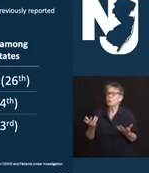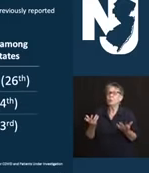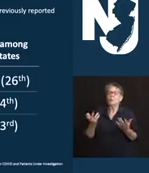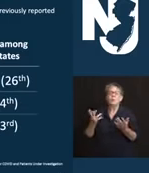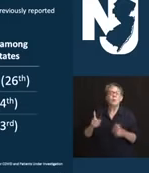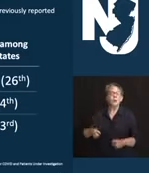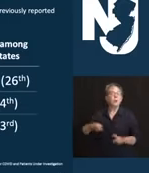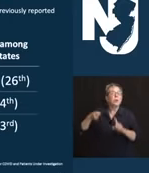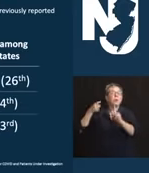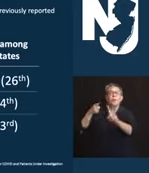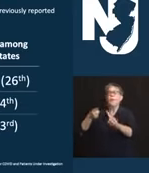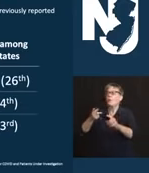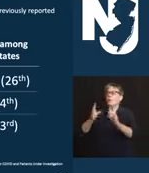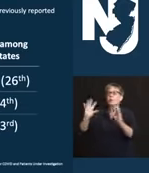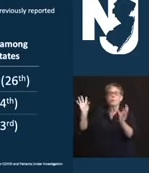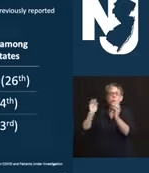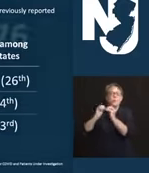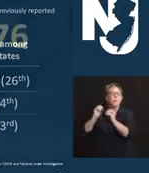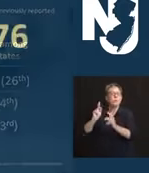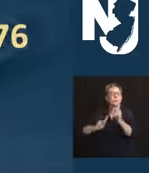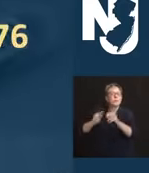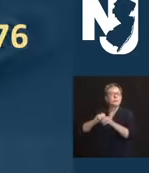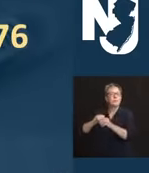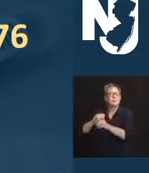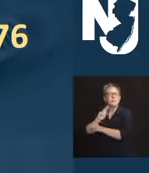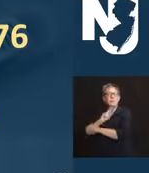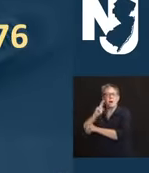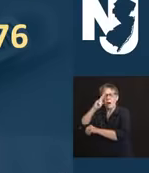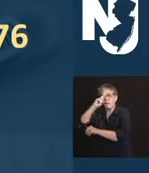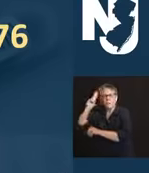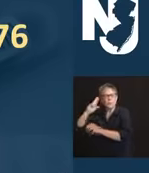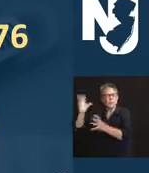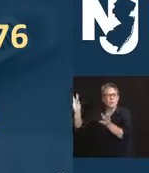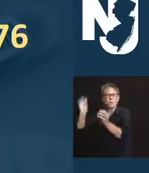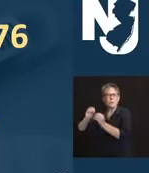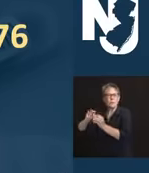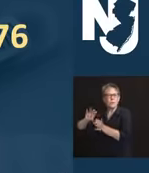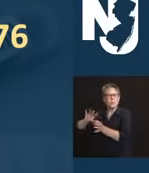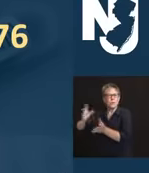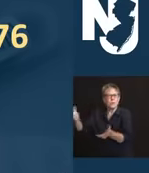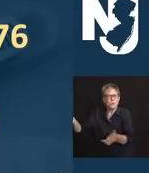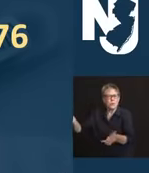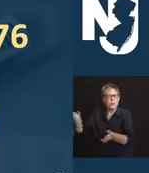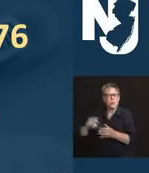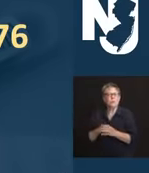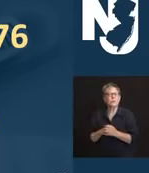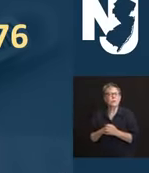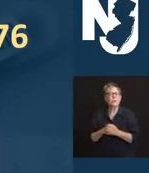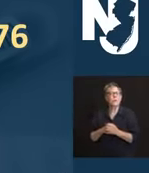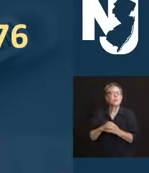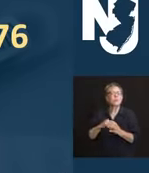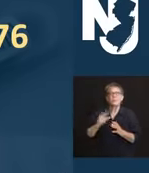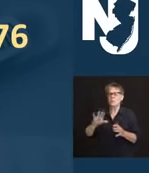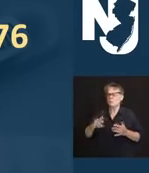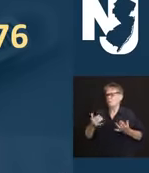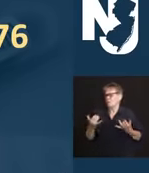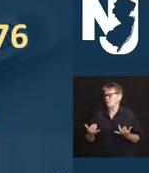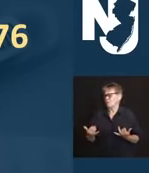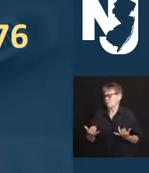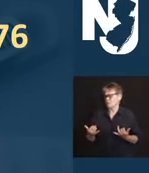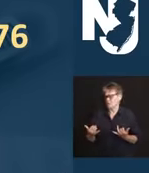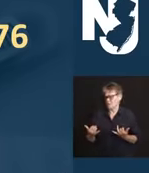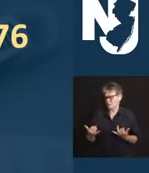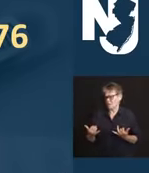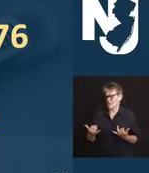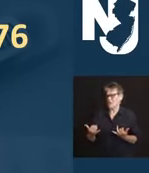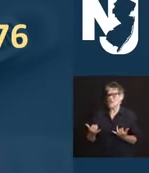to begin with. Keep this in mind, even with all the positive data we are getting. Today, we're also mourning the